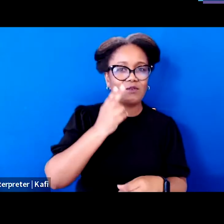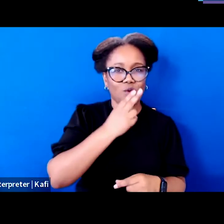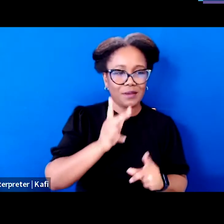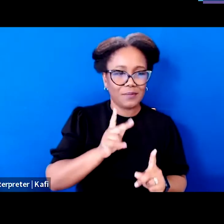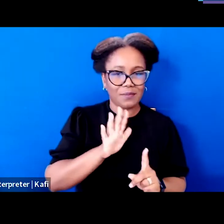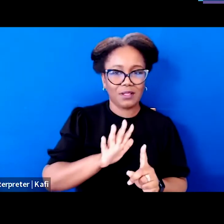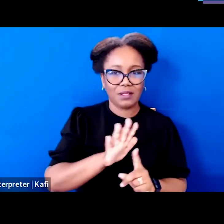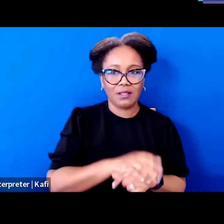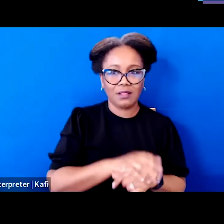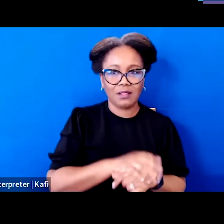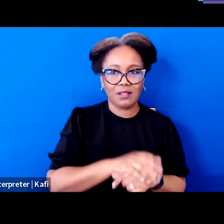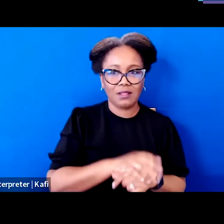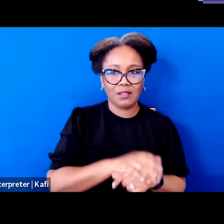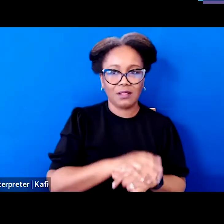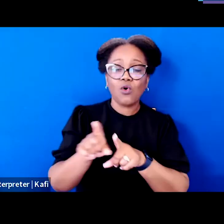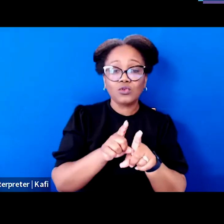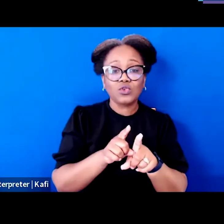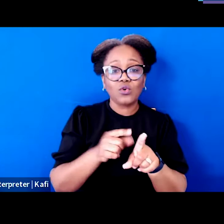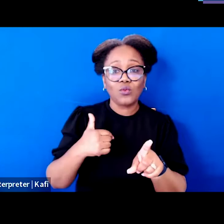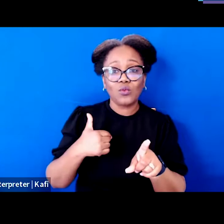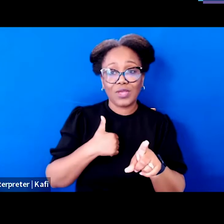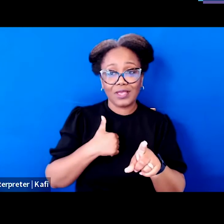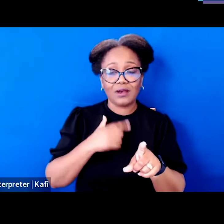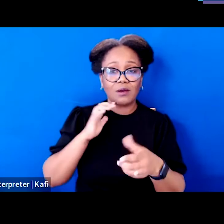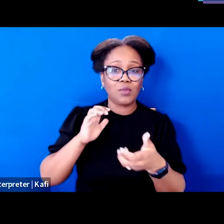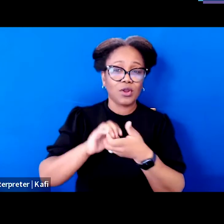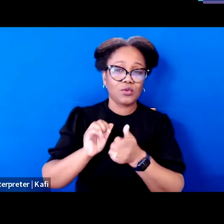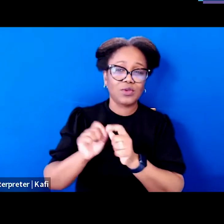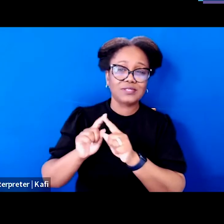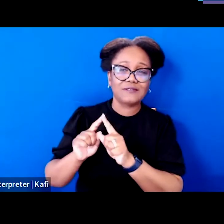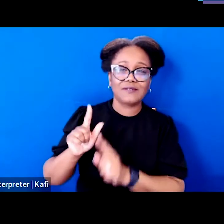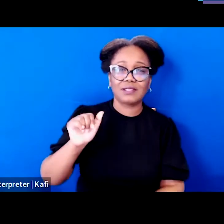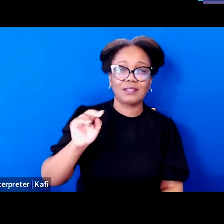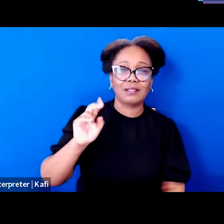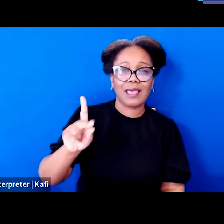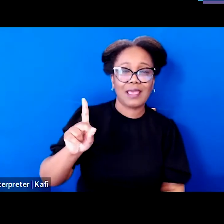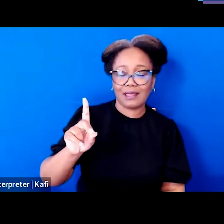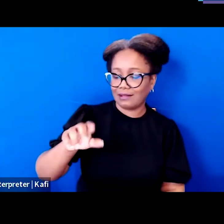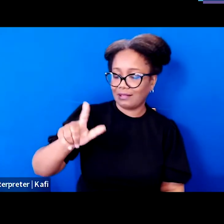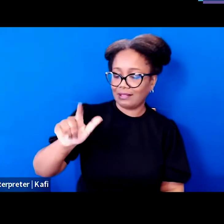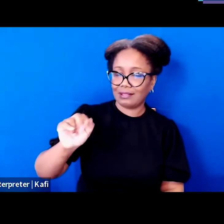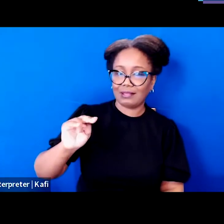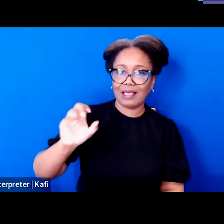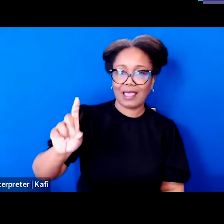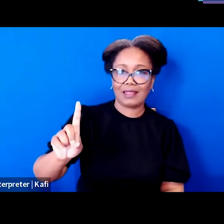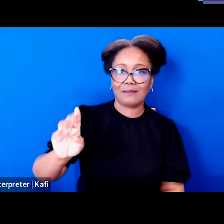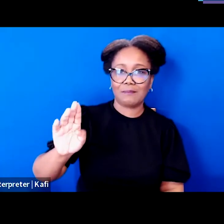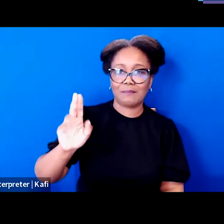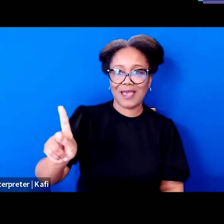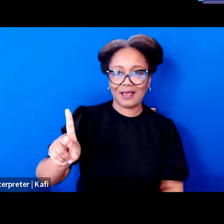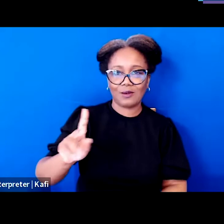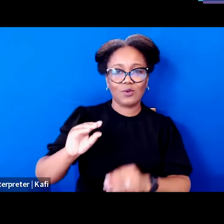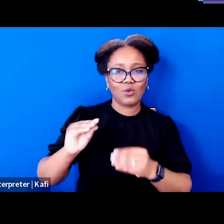organizations that you can plug into and learn more about. Please support the militarization efforts, as well as